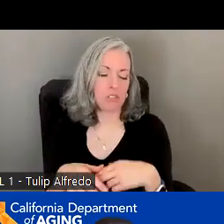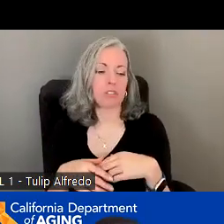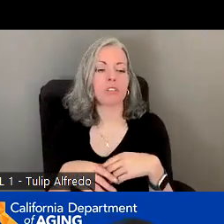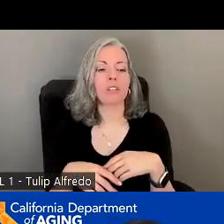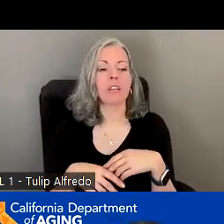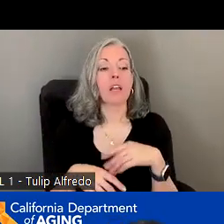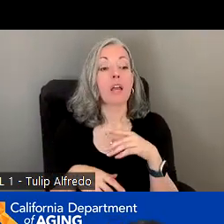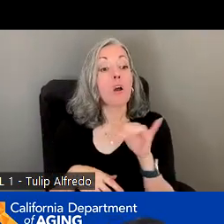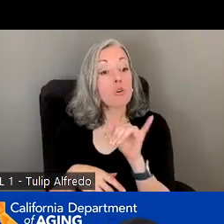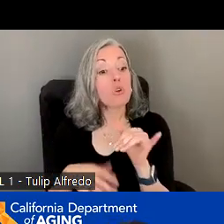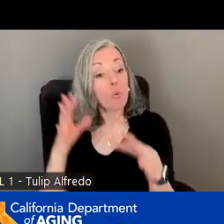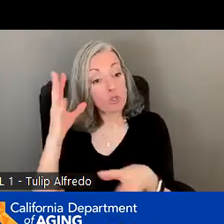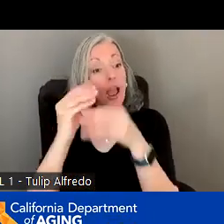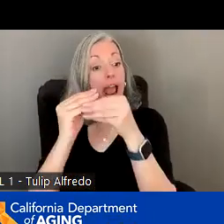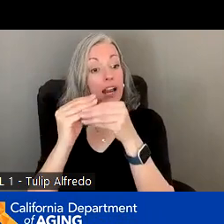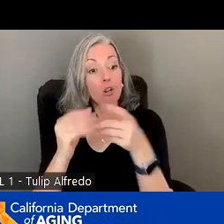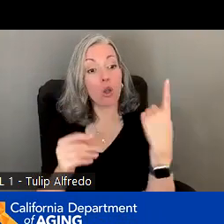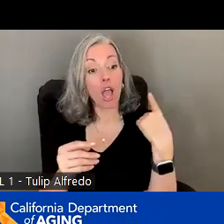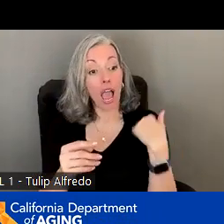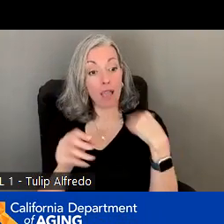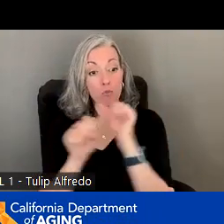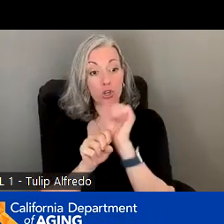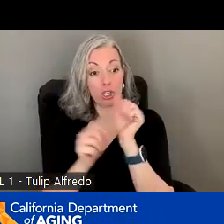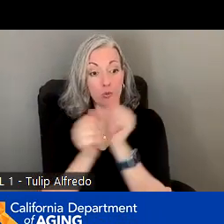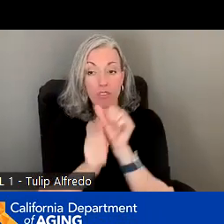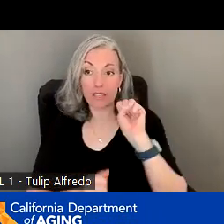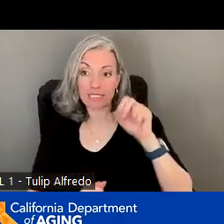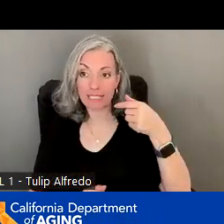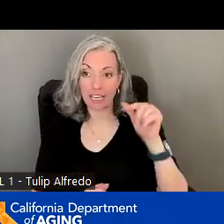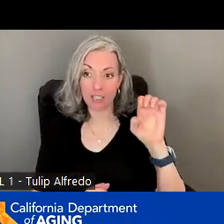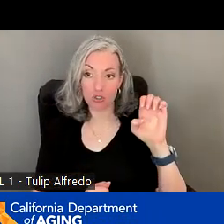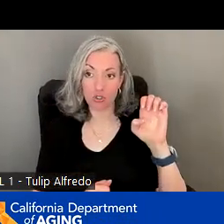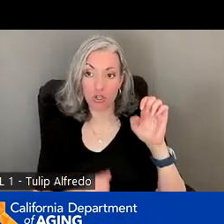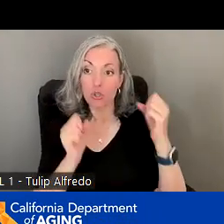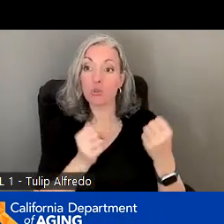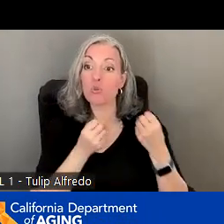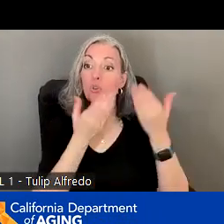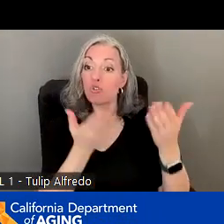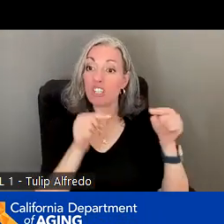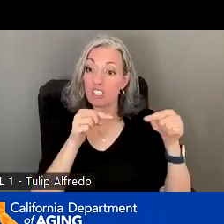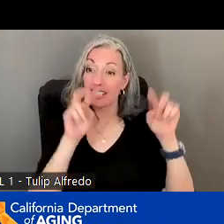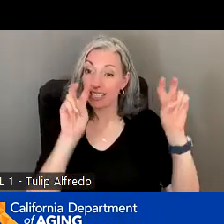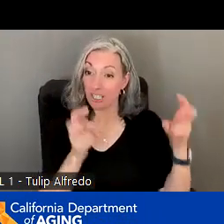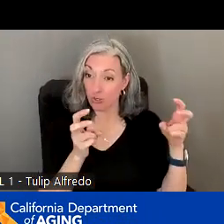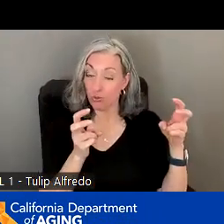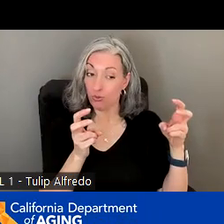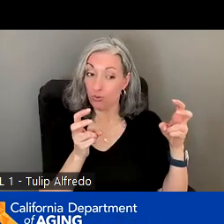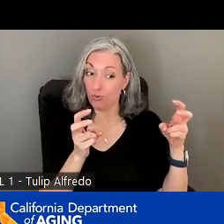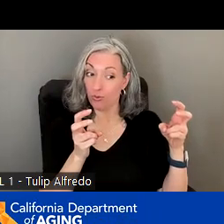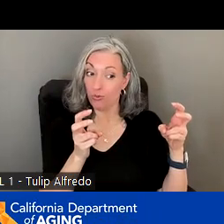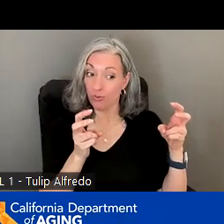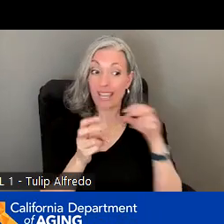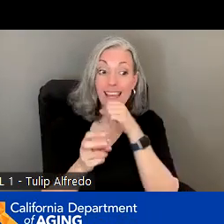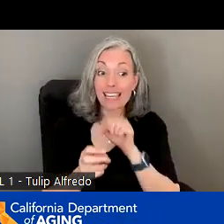just say is that we are going to be, I'm working with SAGE to address this issue as well as LGBTQI